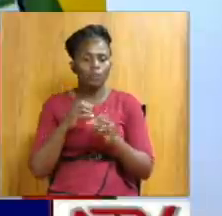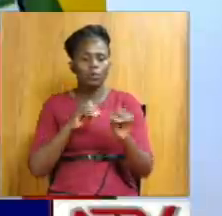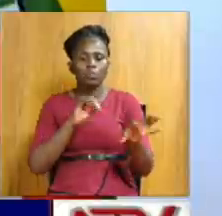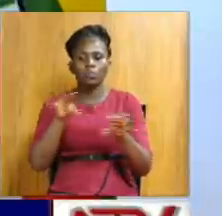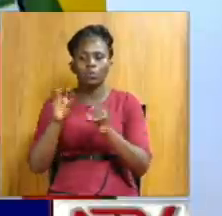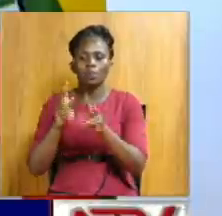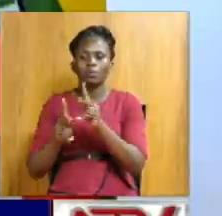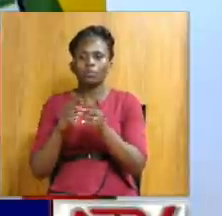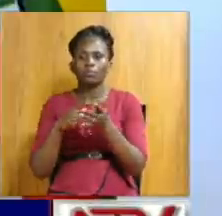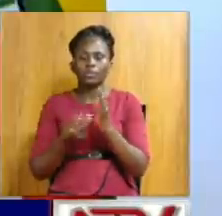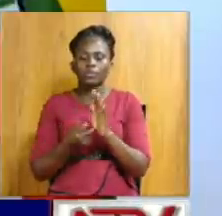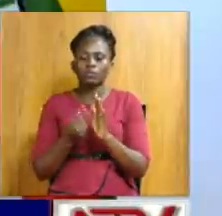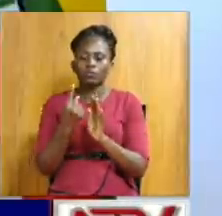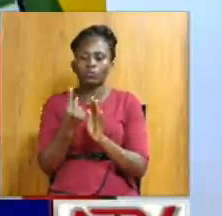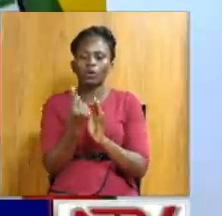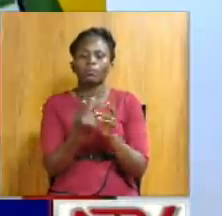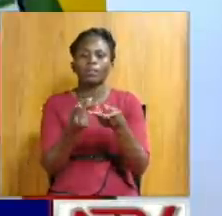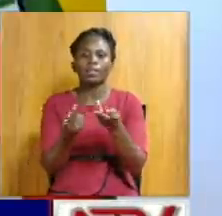concentrated.